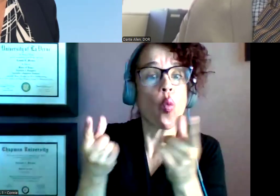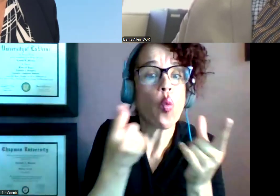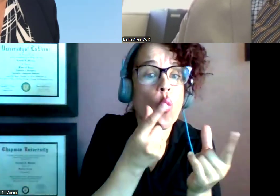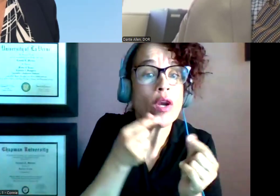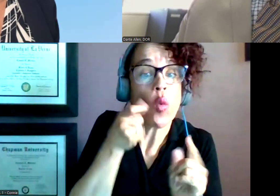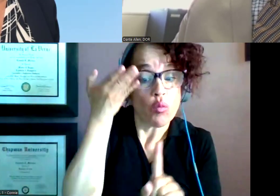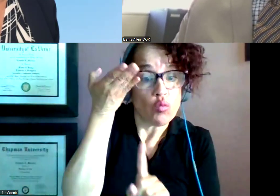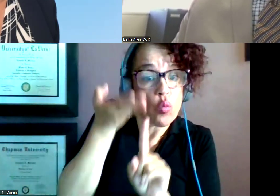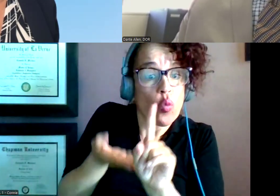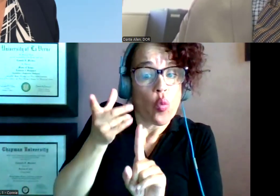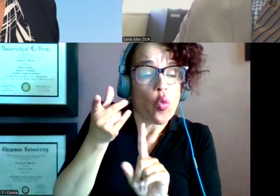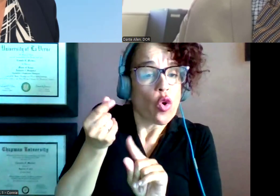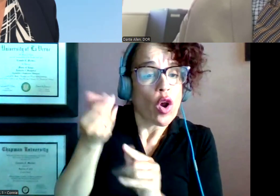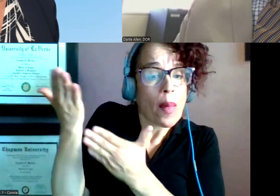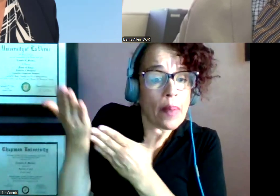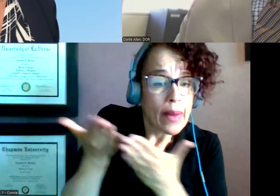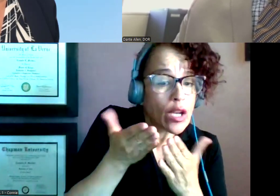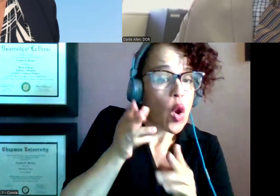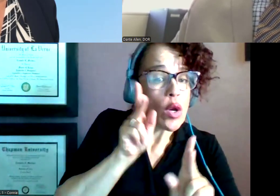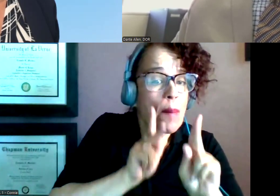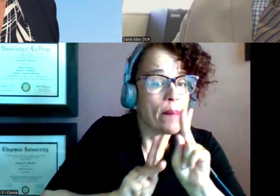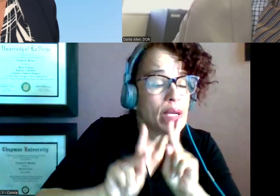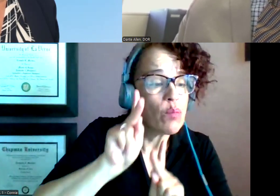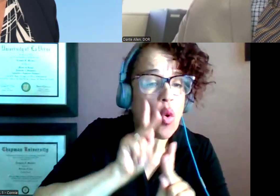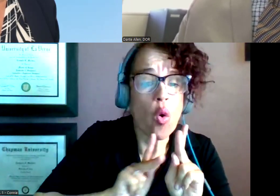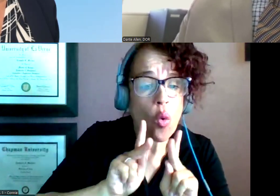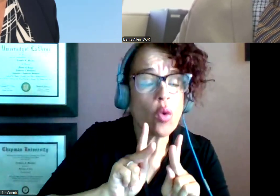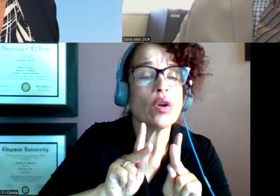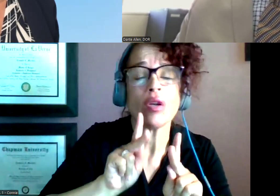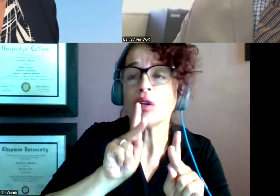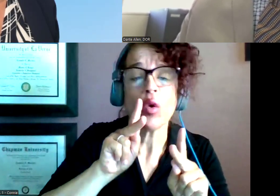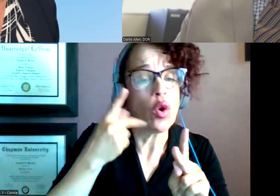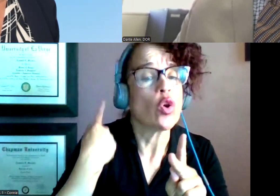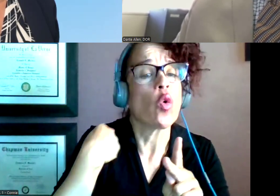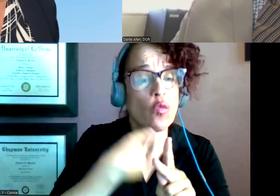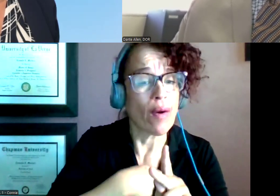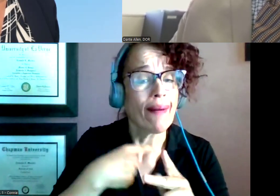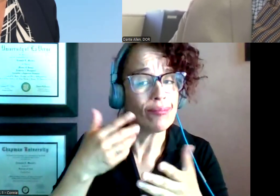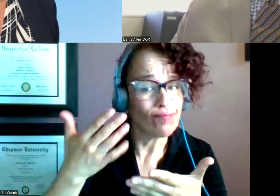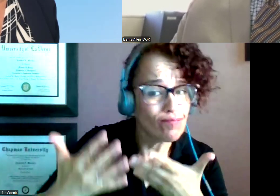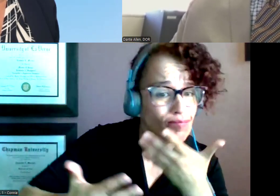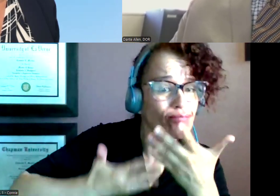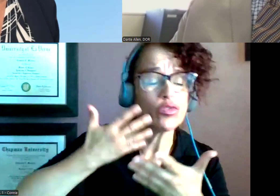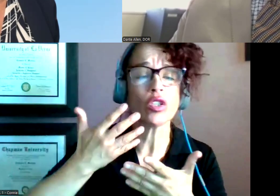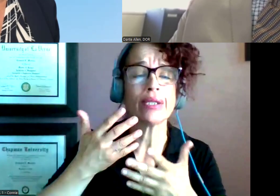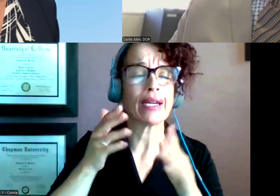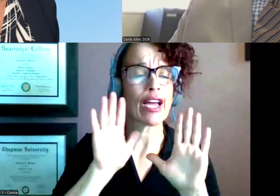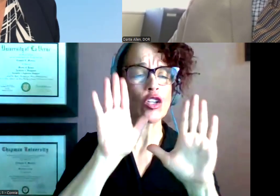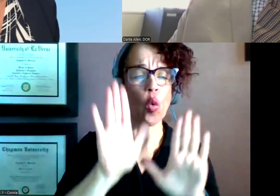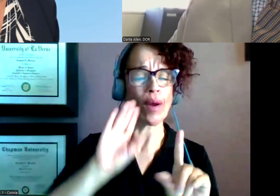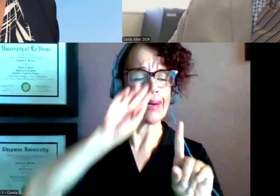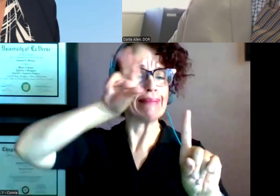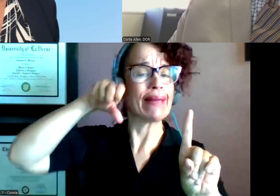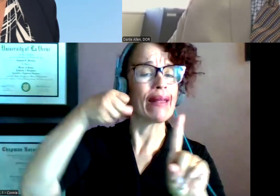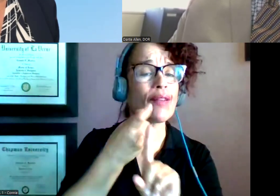do to bring more folks into the fold, and so that we can have as great an impact as